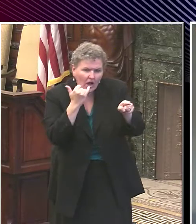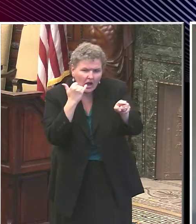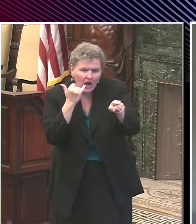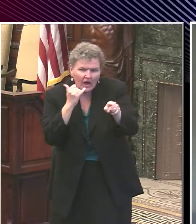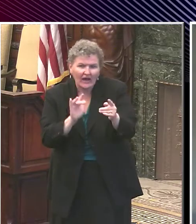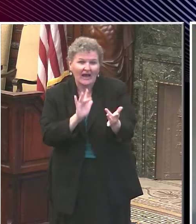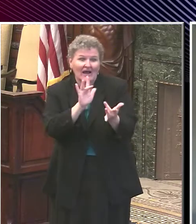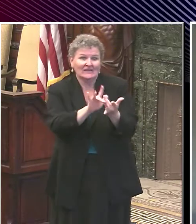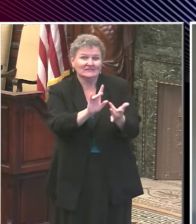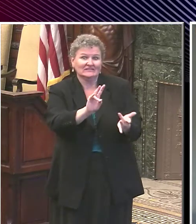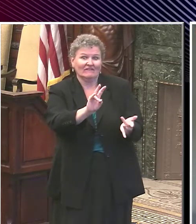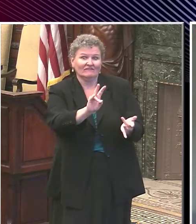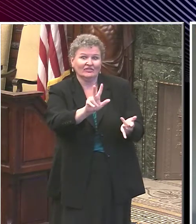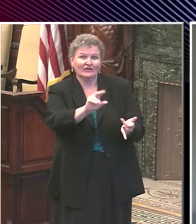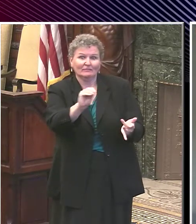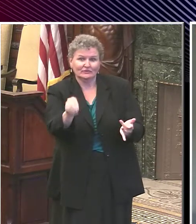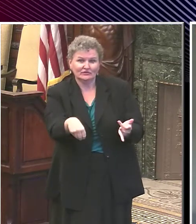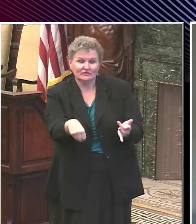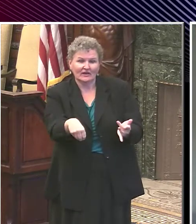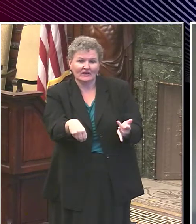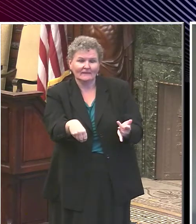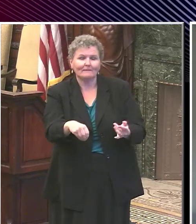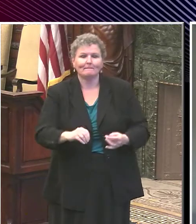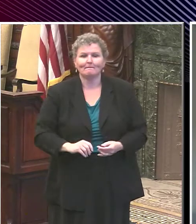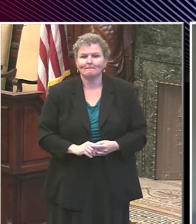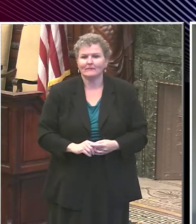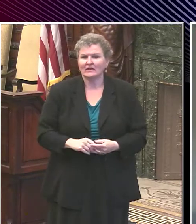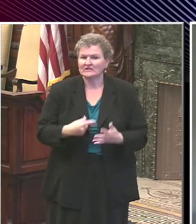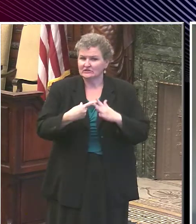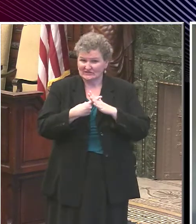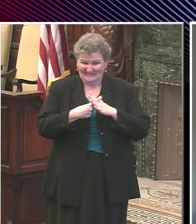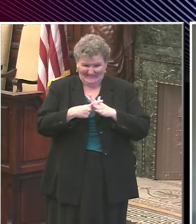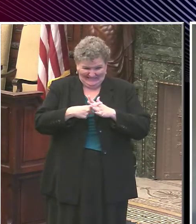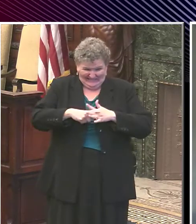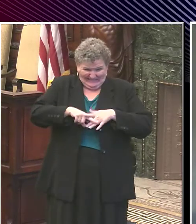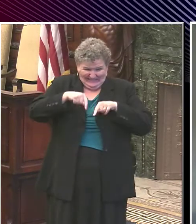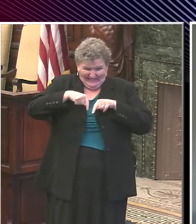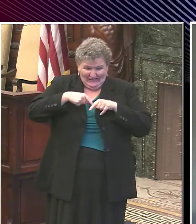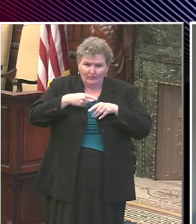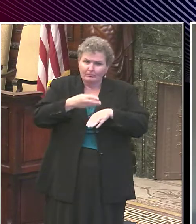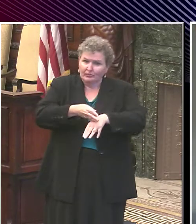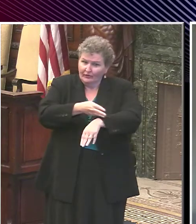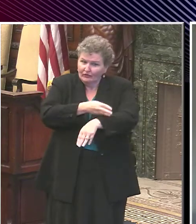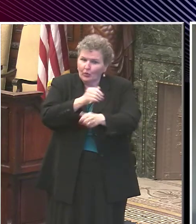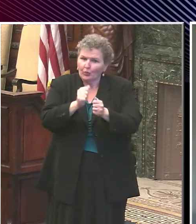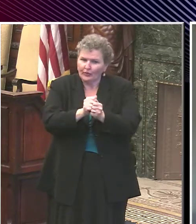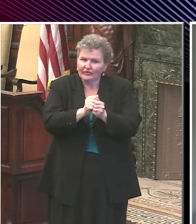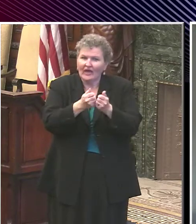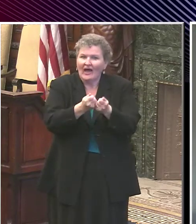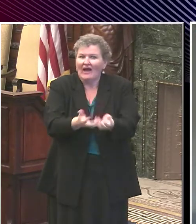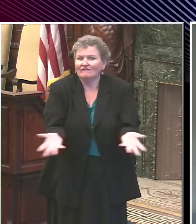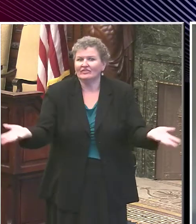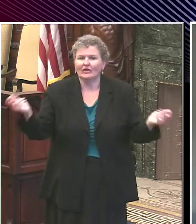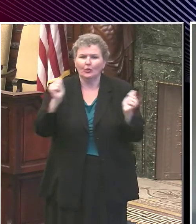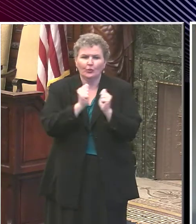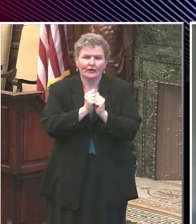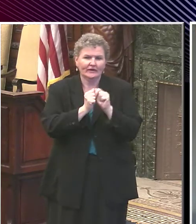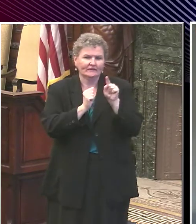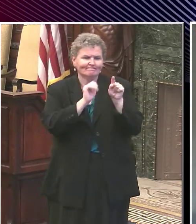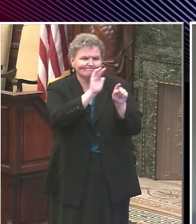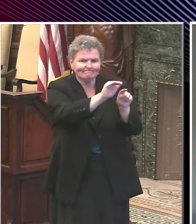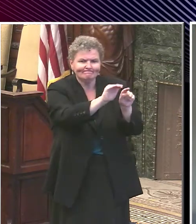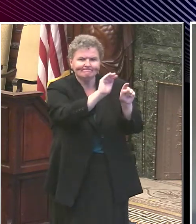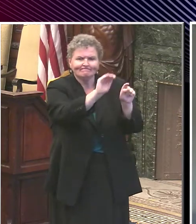them. Now, this is just the beginning. We're working to improve all those numbers. We're going to be tapping into additional databases to get missing phone numbers.